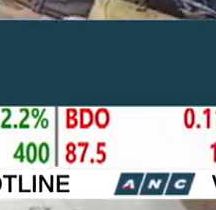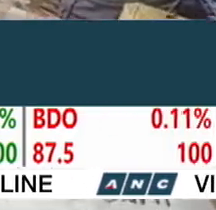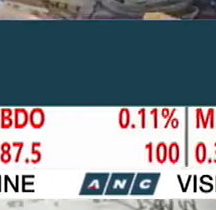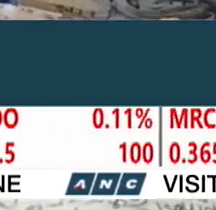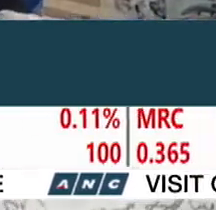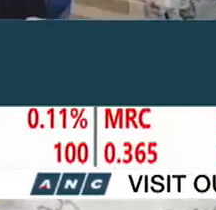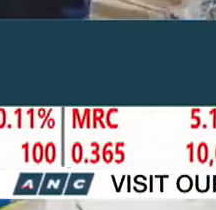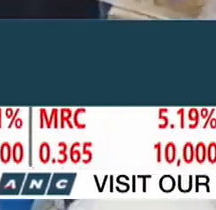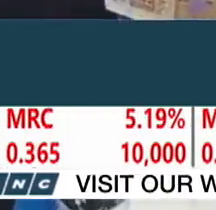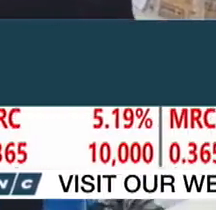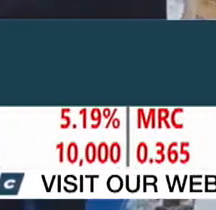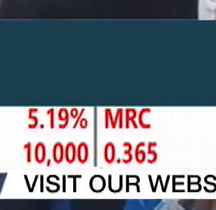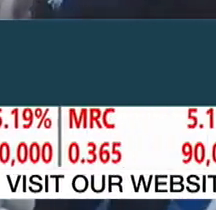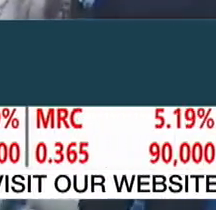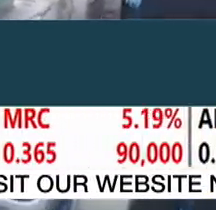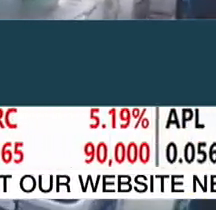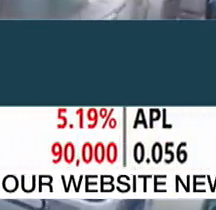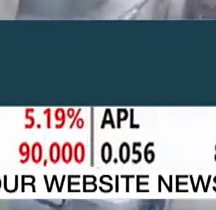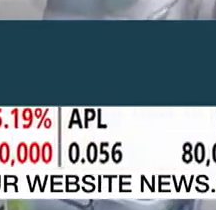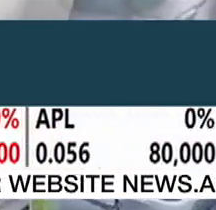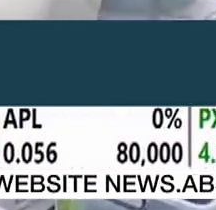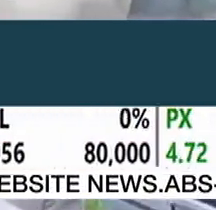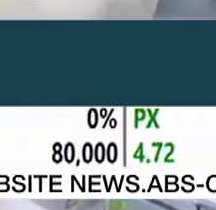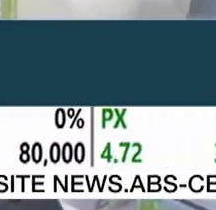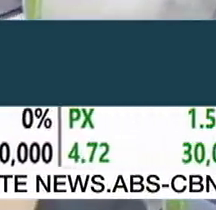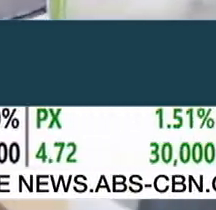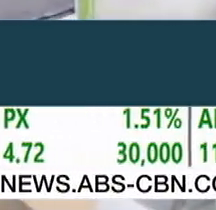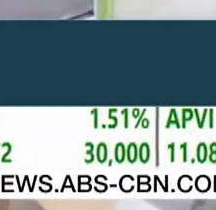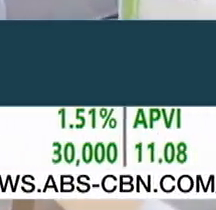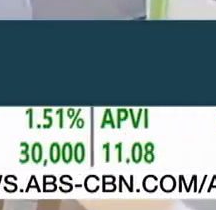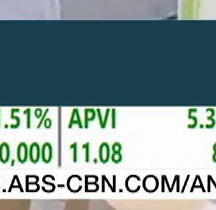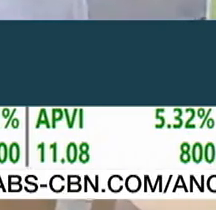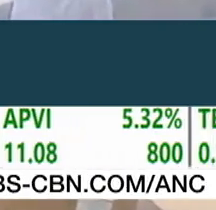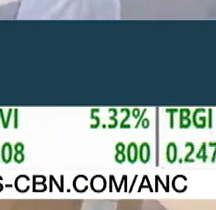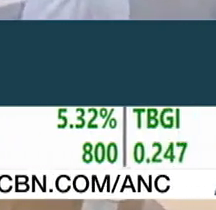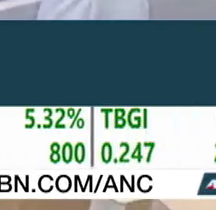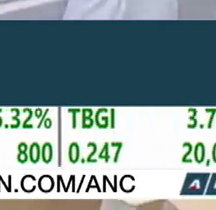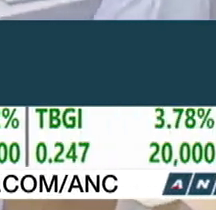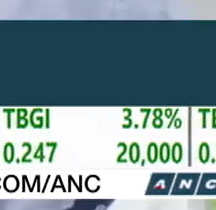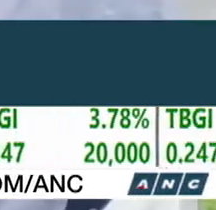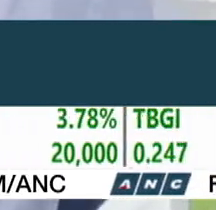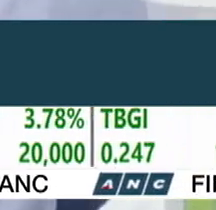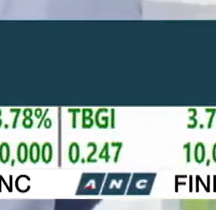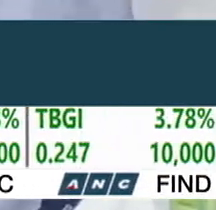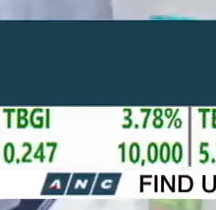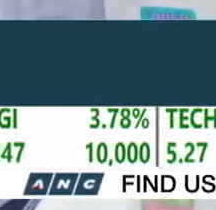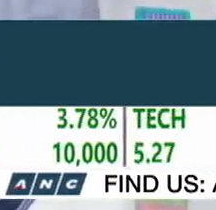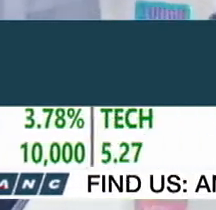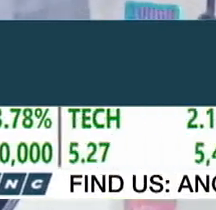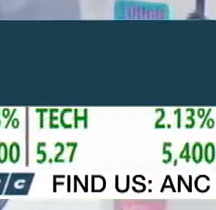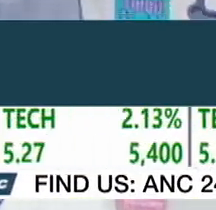Agency, or PDEA, is currently destroying a total of 1,394 kilograms of assorted pieces of drug